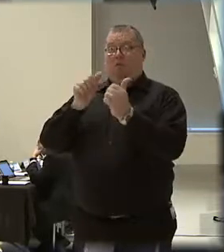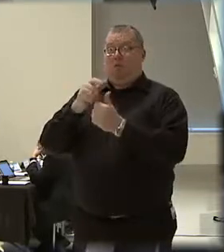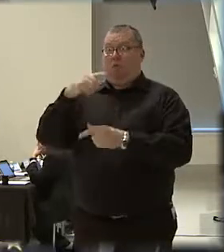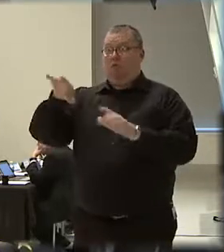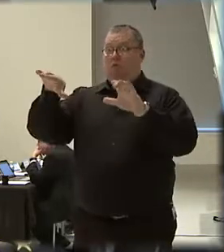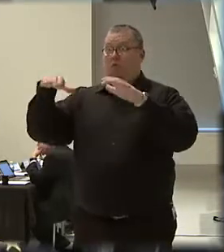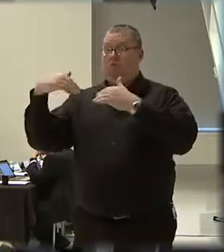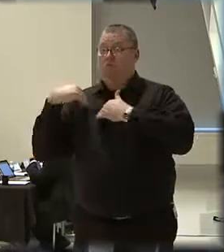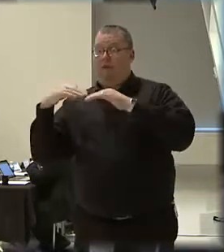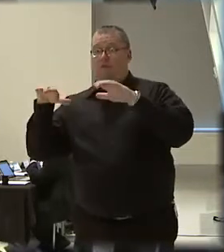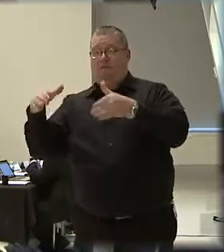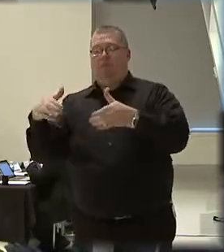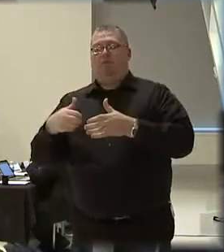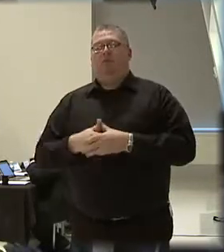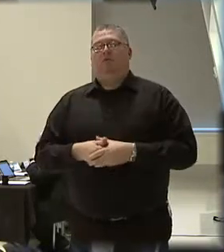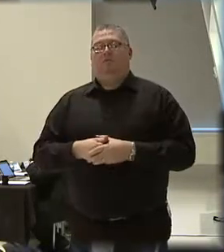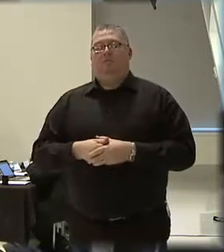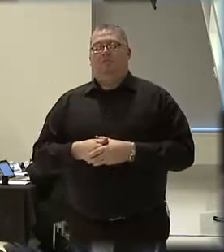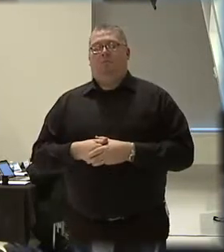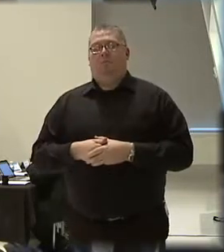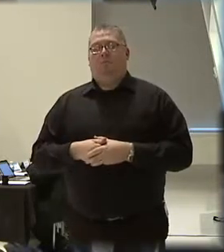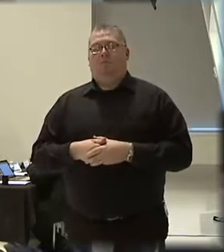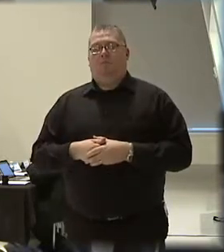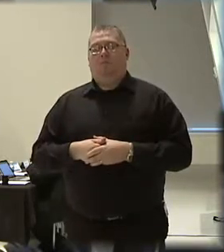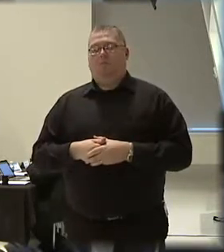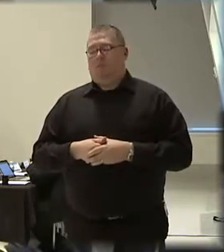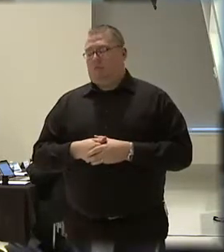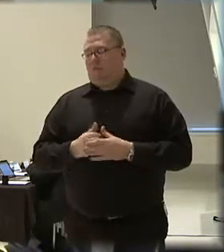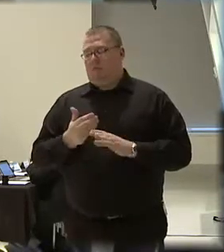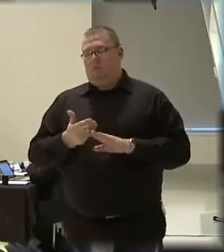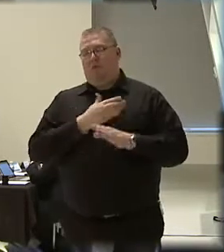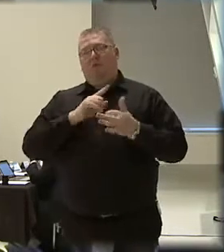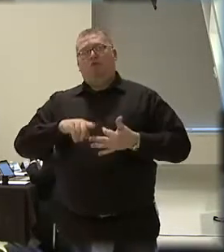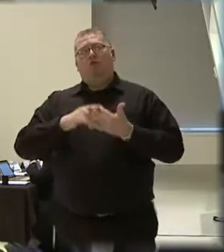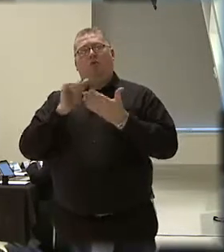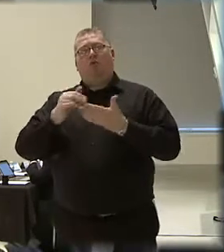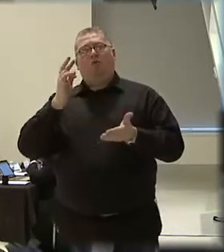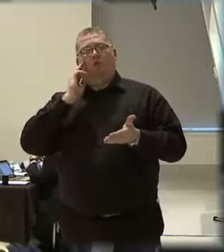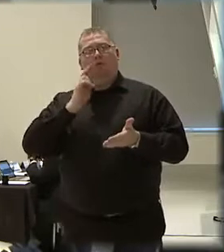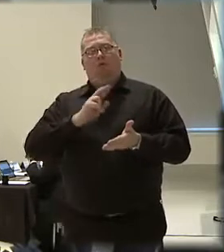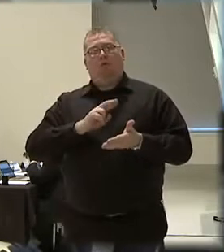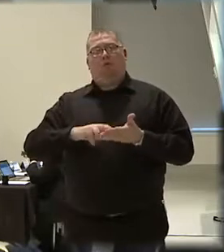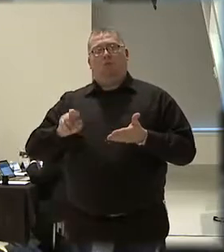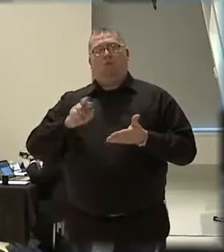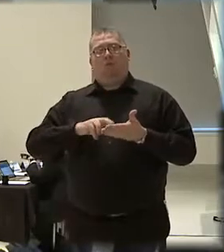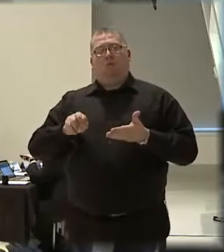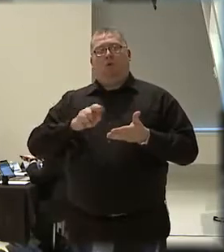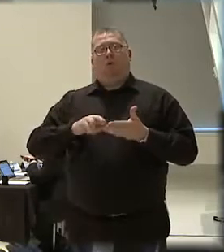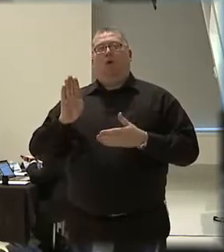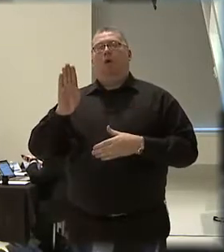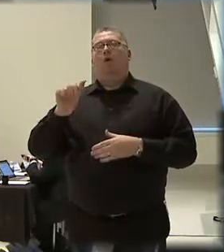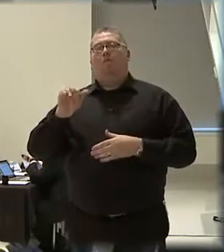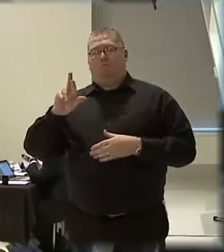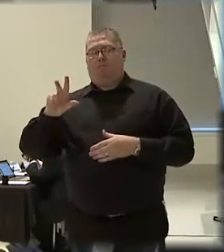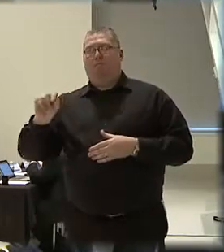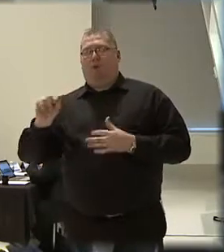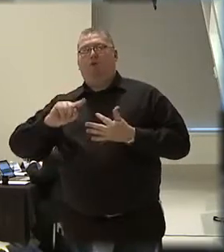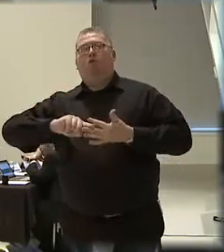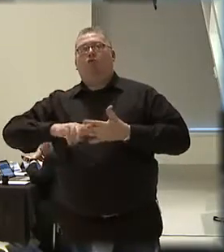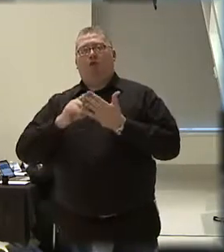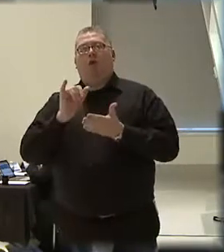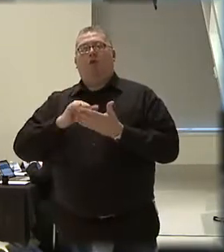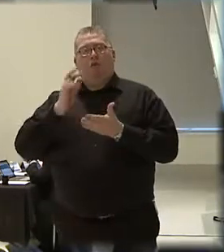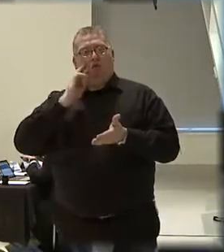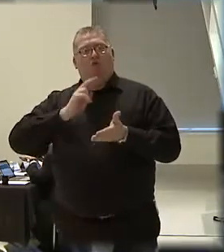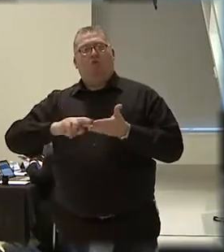force. BART started its research in body cameras in September of 2011, and formal implementation began